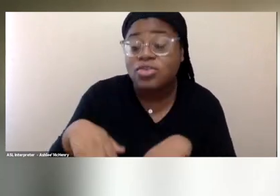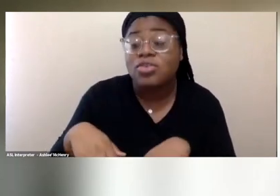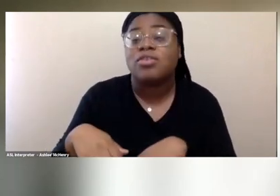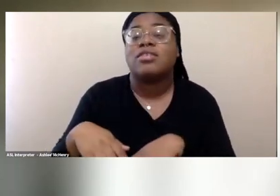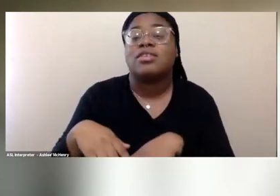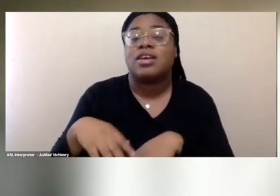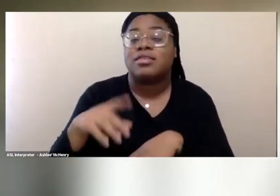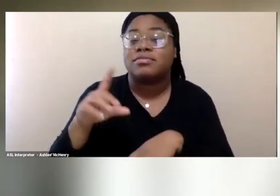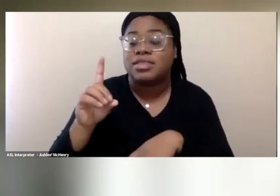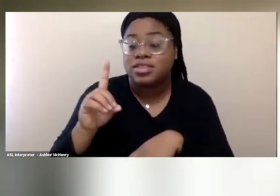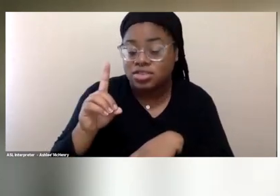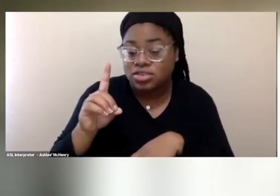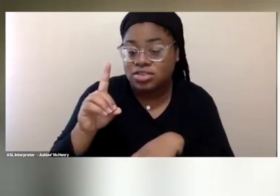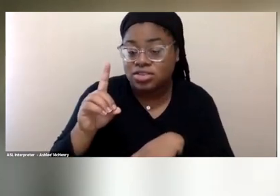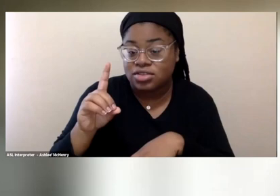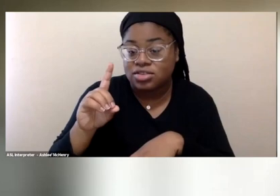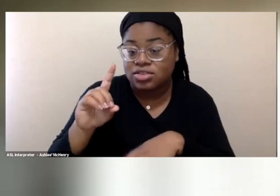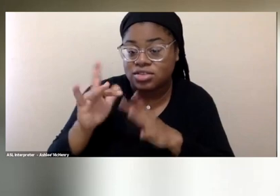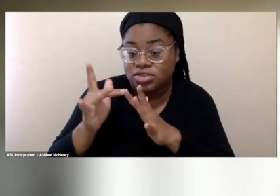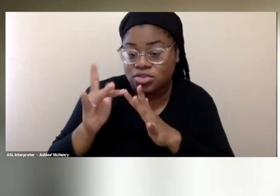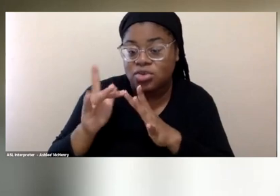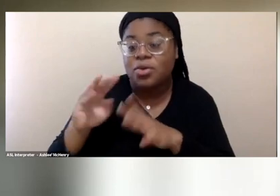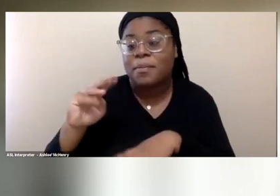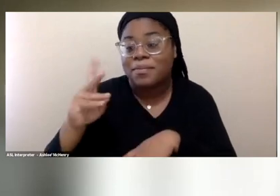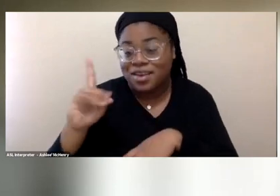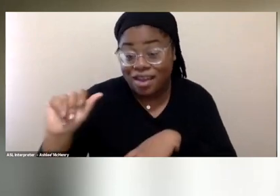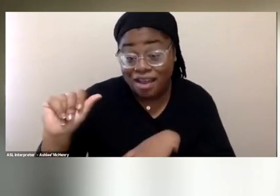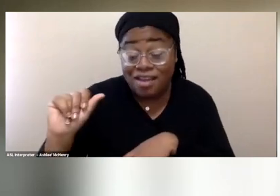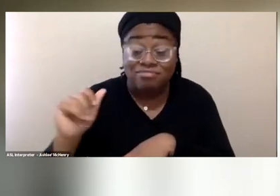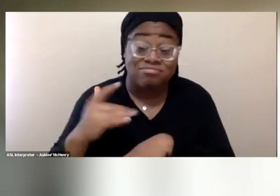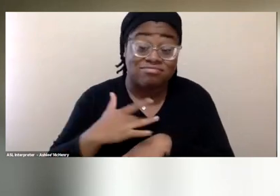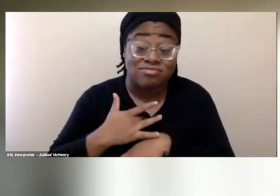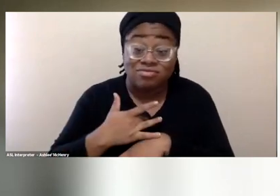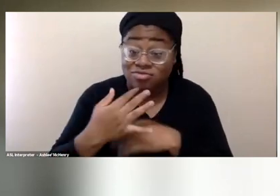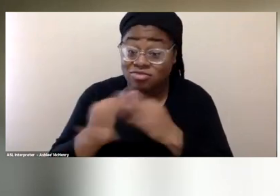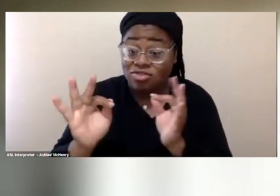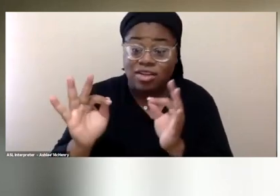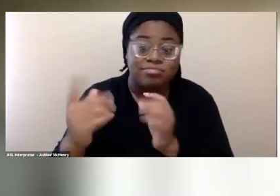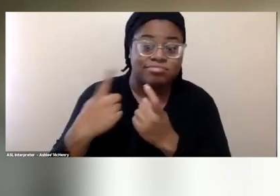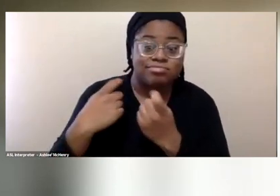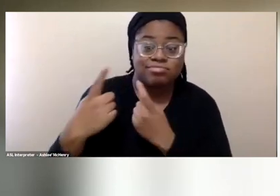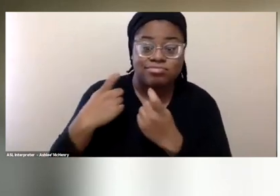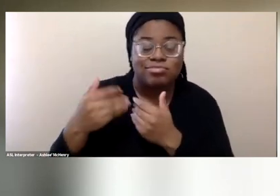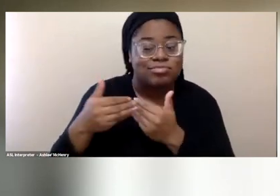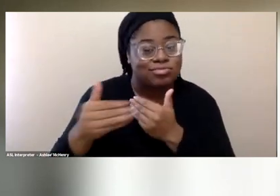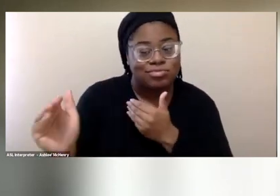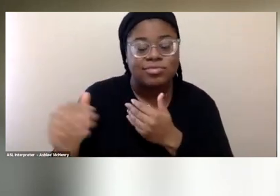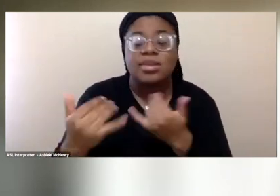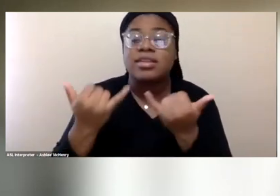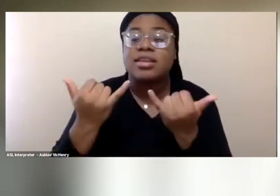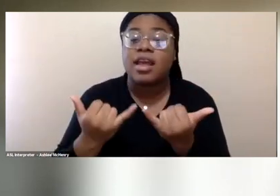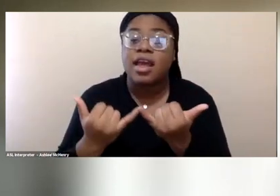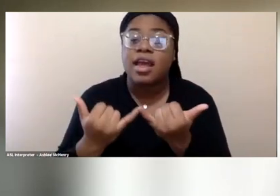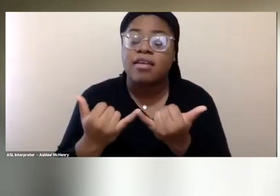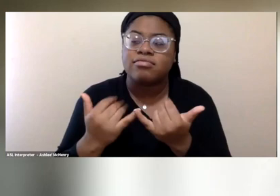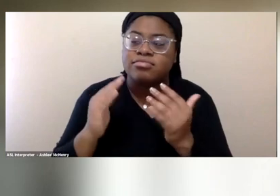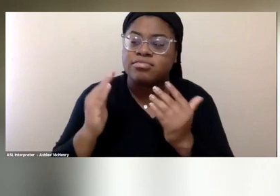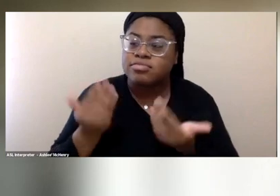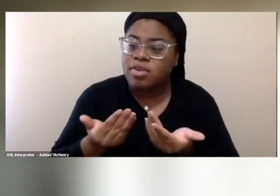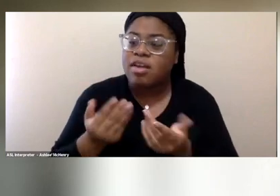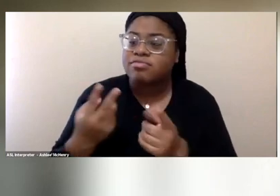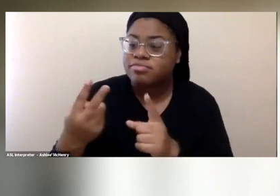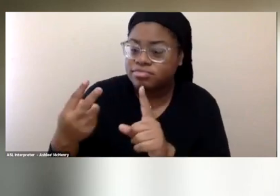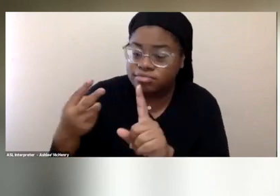of Digital Media. Please feel free to post your questions along the way. So today is all about providing you perspectives on